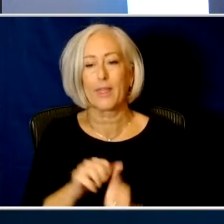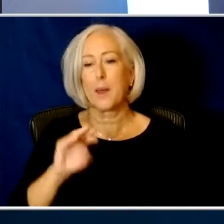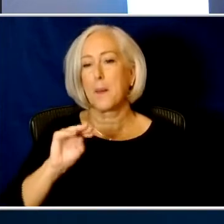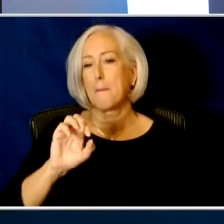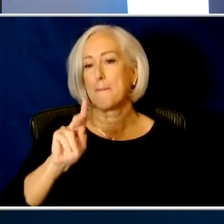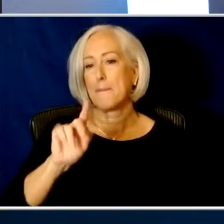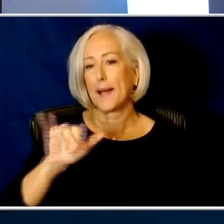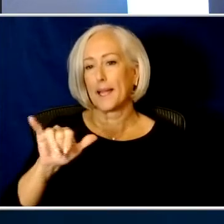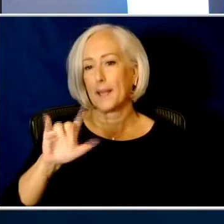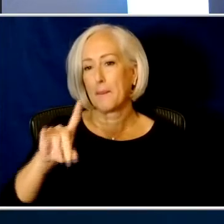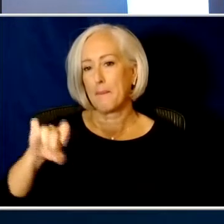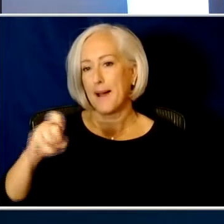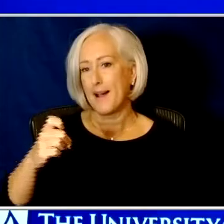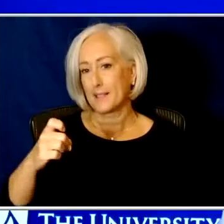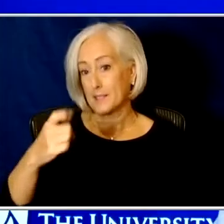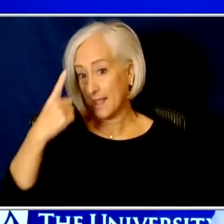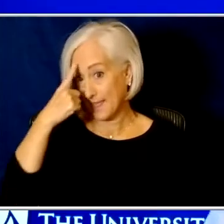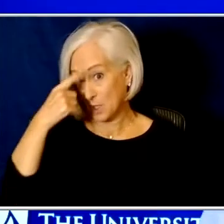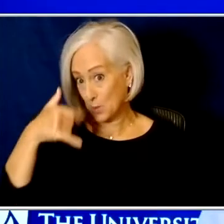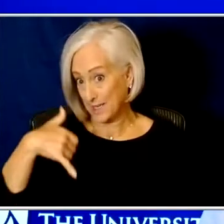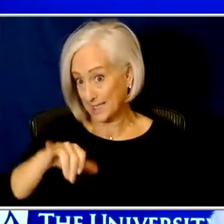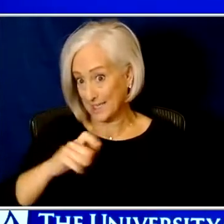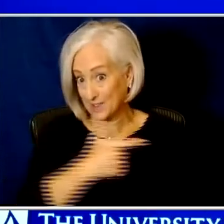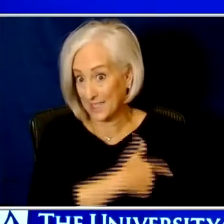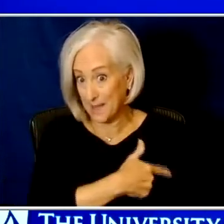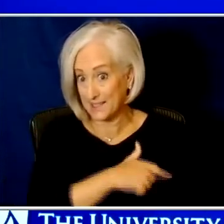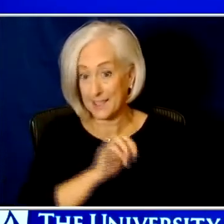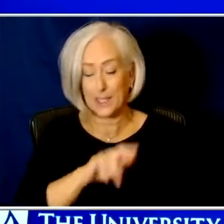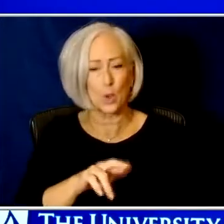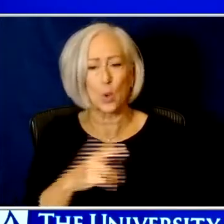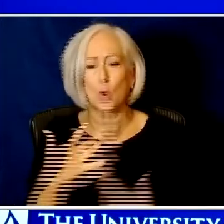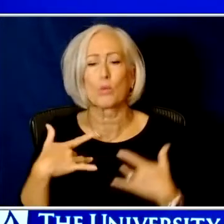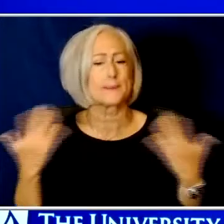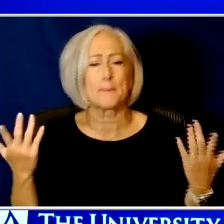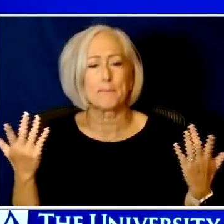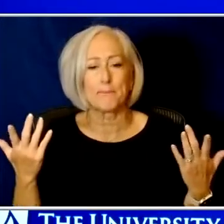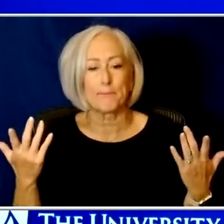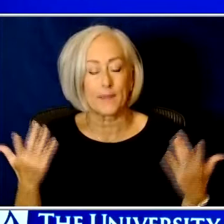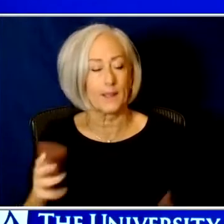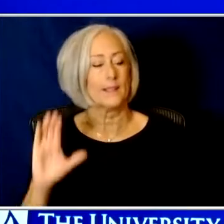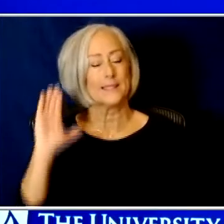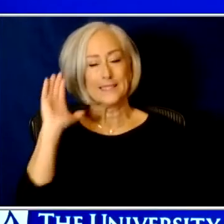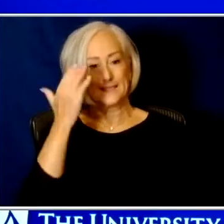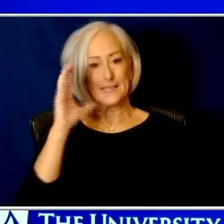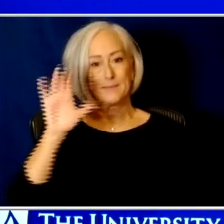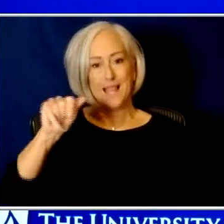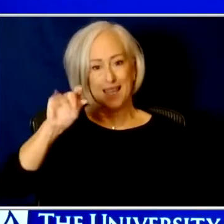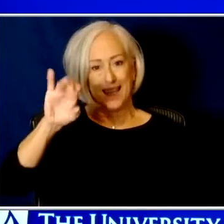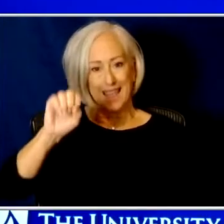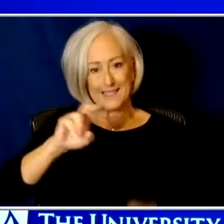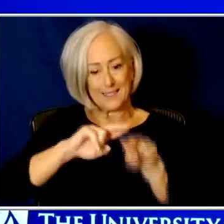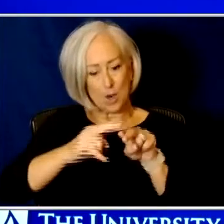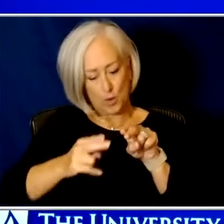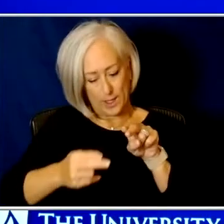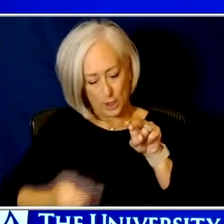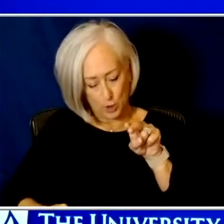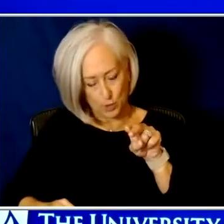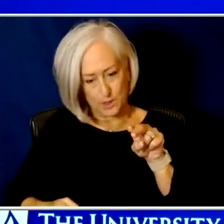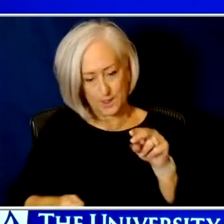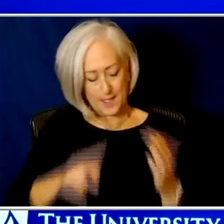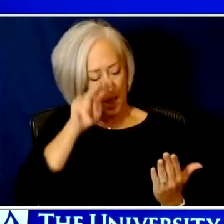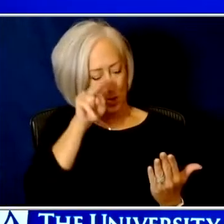interfere, as far as I know, with that immune response that will be generated from both of the vaccines. So certainly getting it now or waiting.